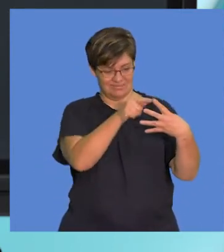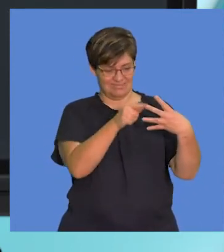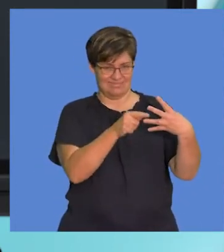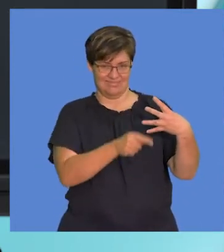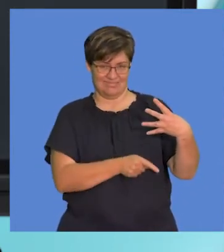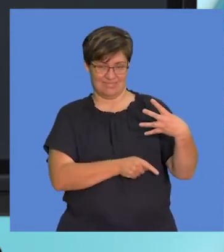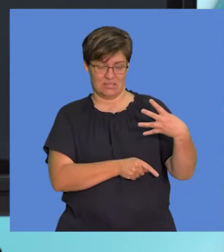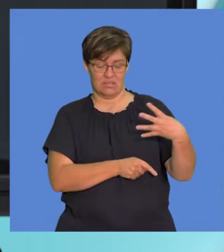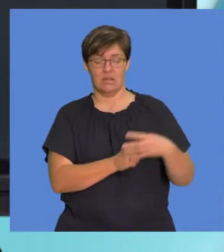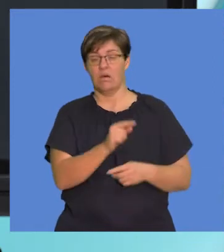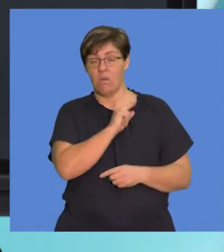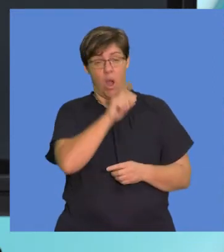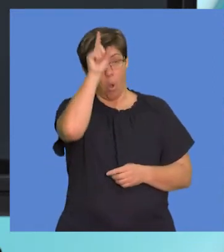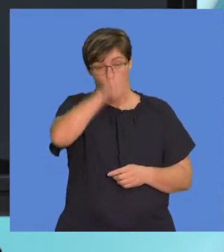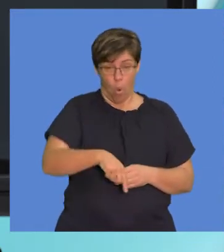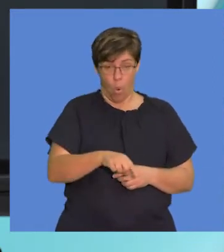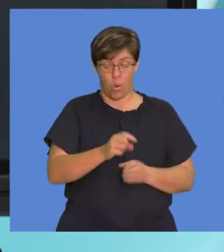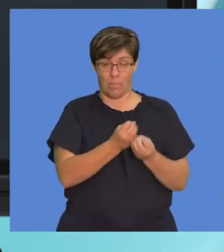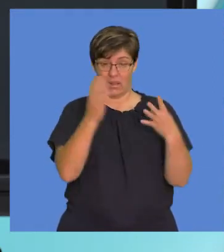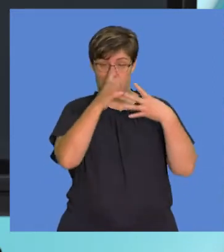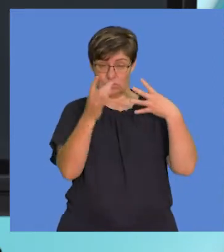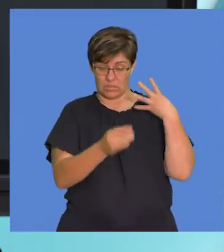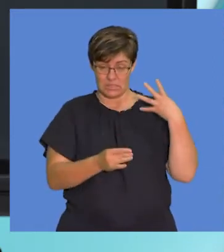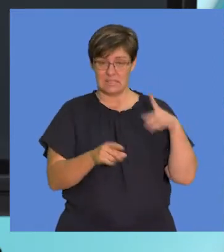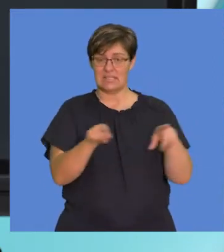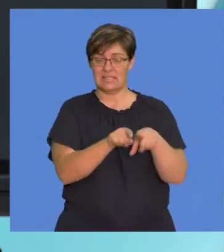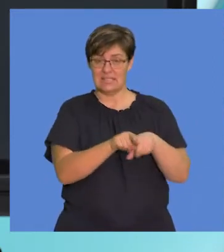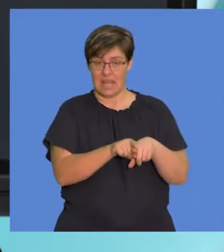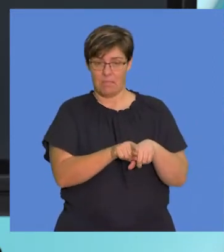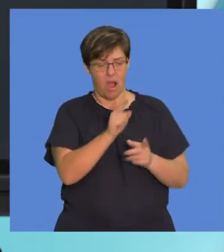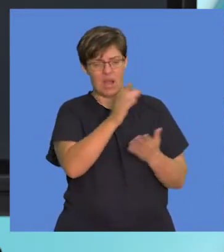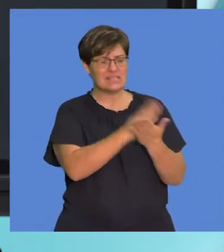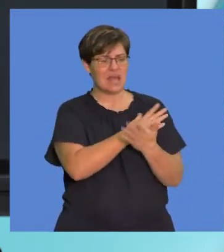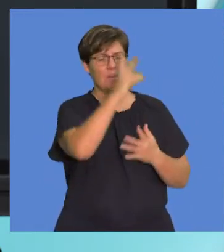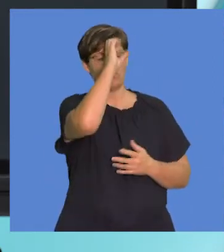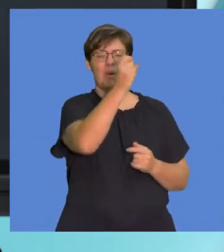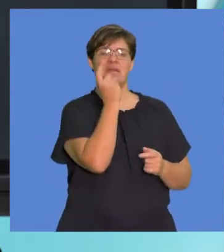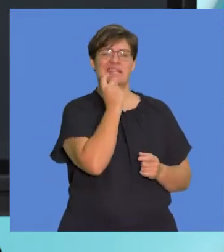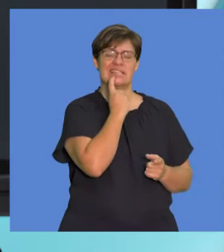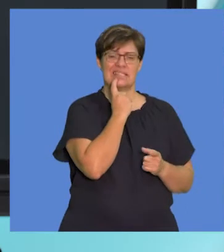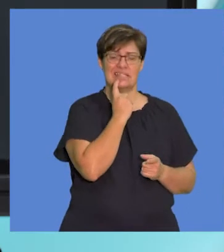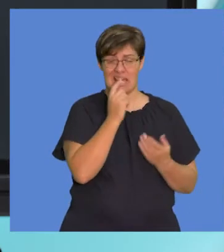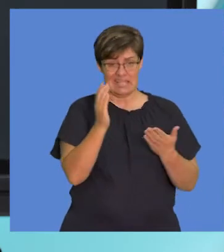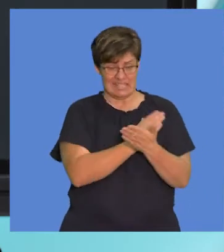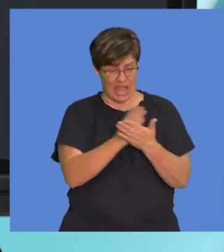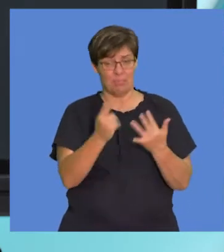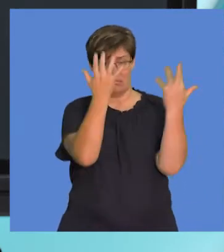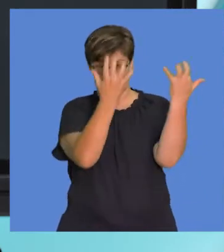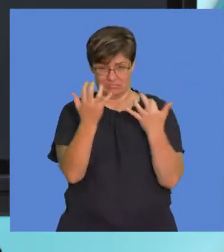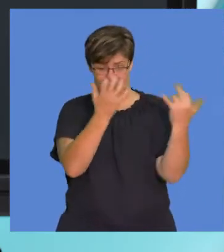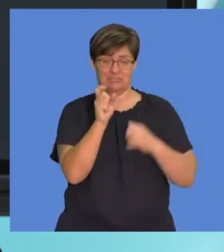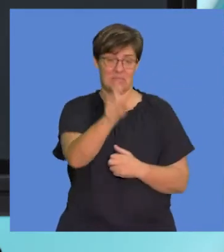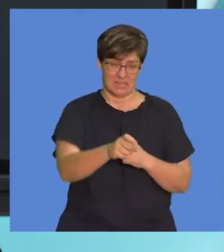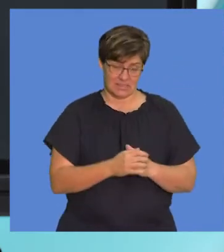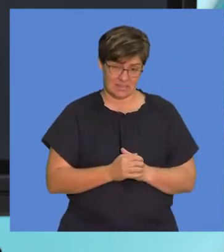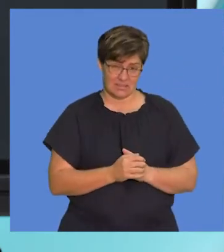to those questions, because not all the questions require the same effort, in terms of arriving at the correct answer. Never